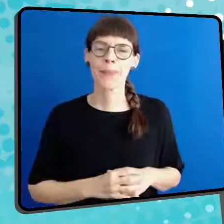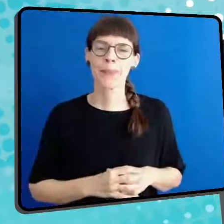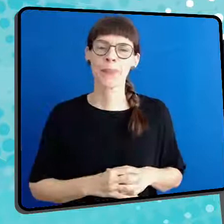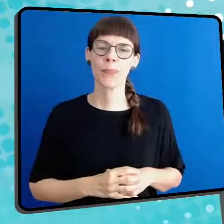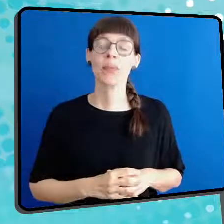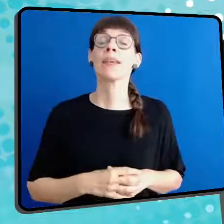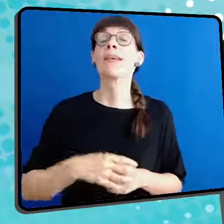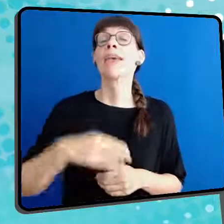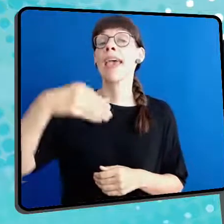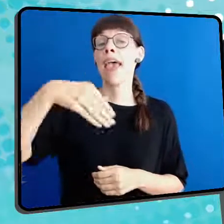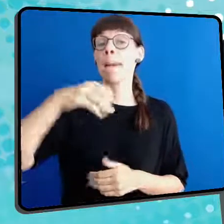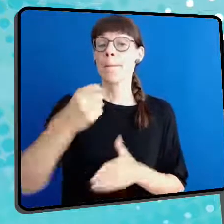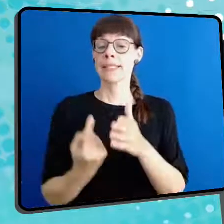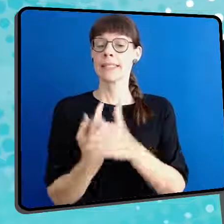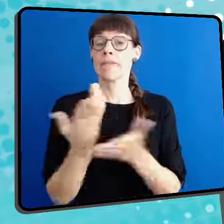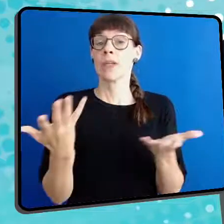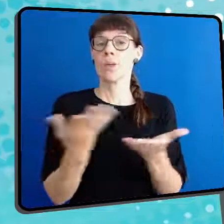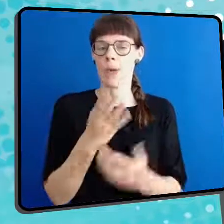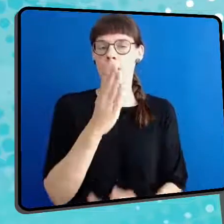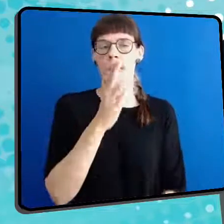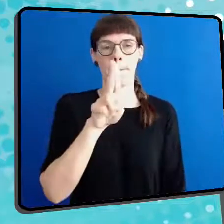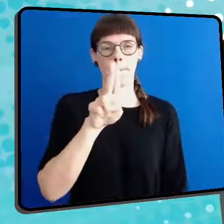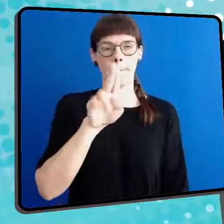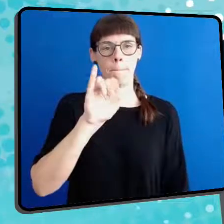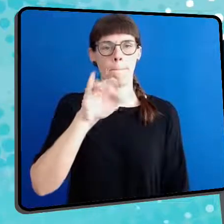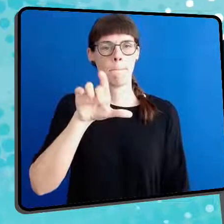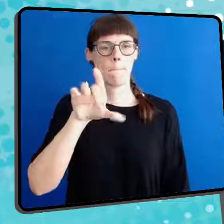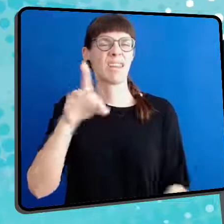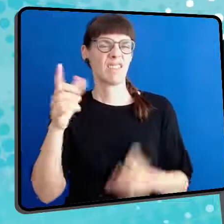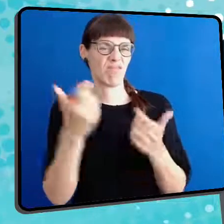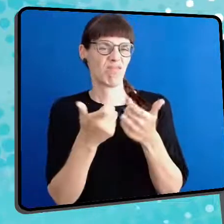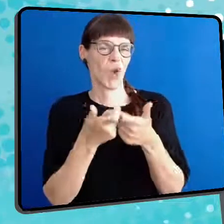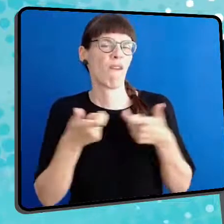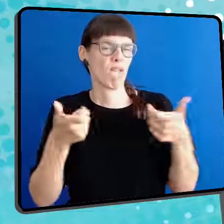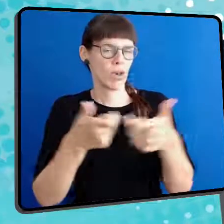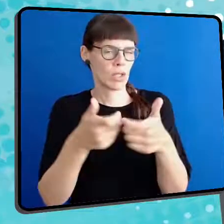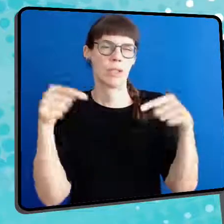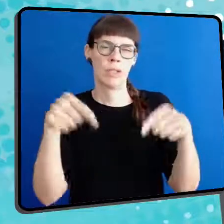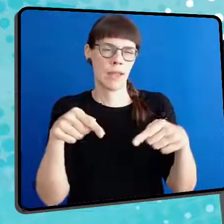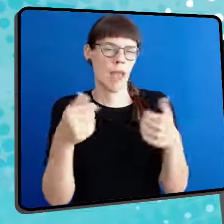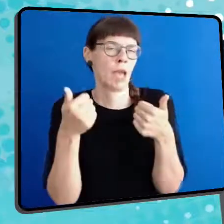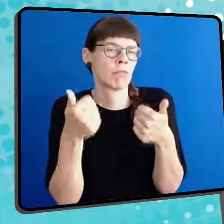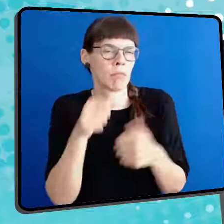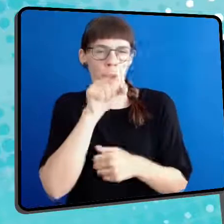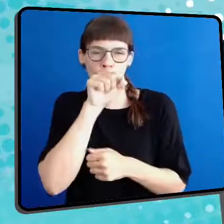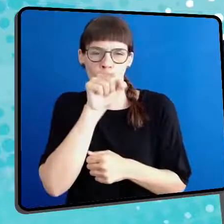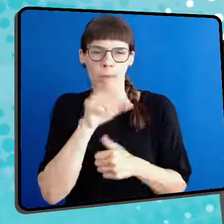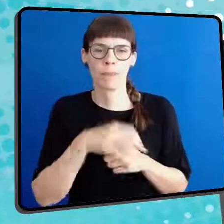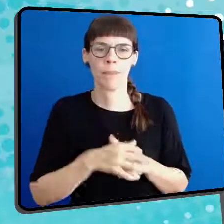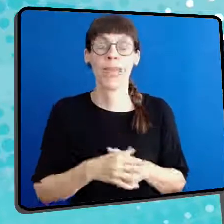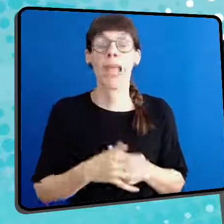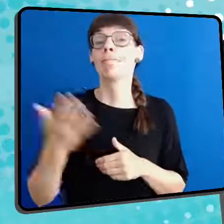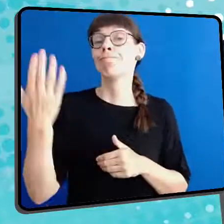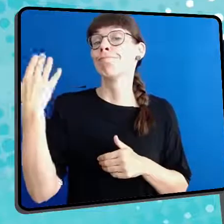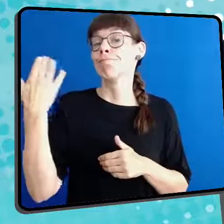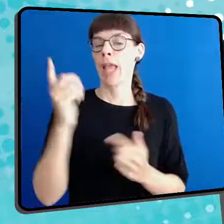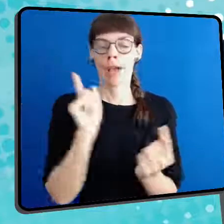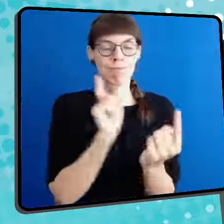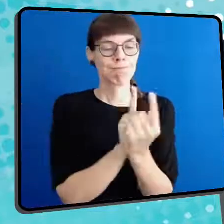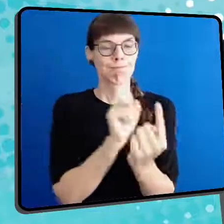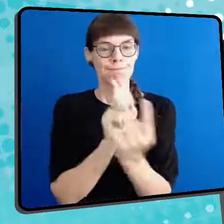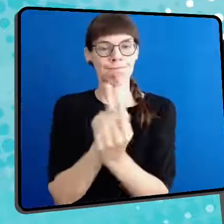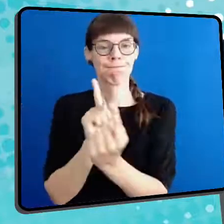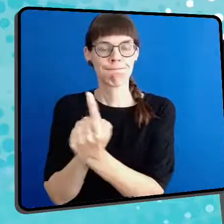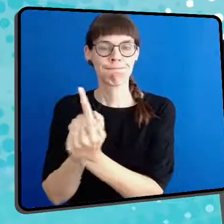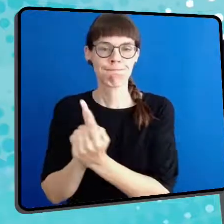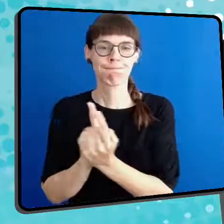Build, because that's where I see devs. Well, it used to be physically present, right? So devs would come up and